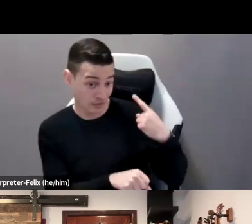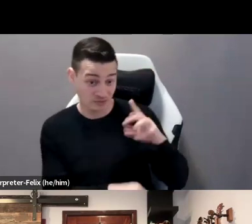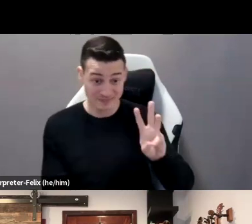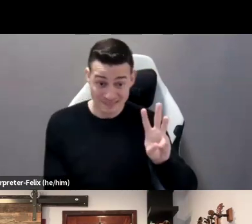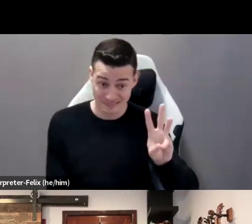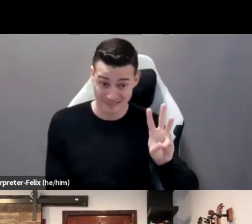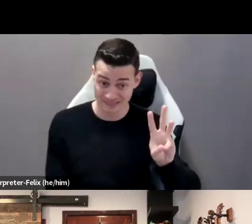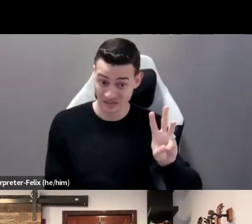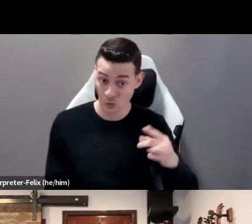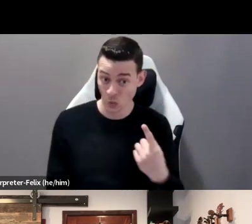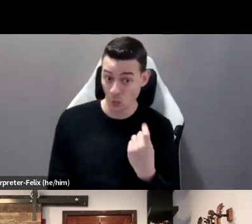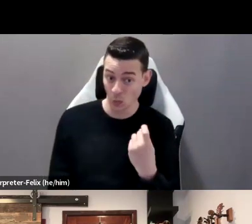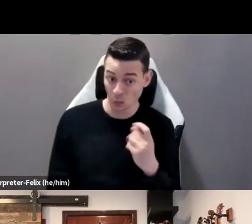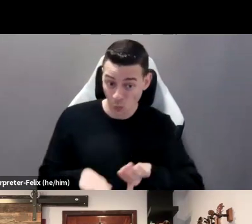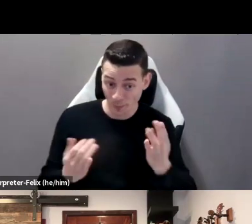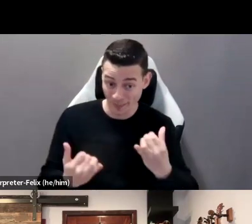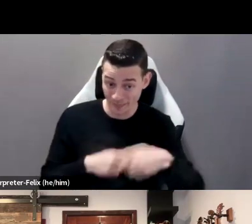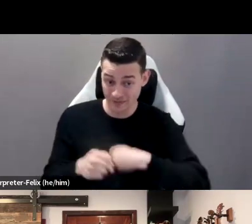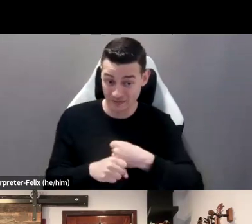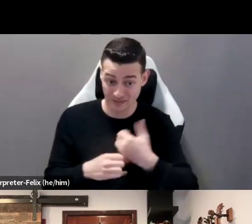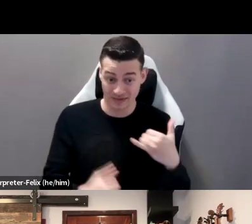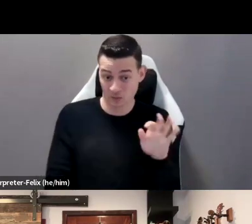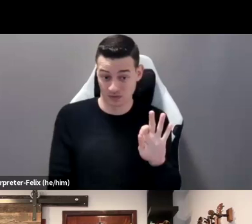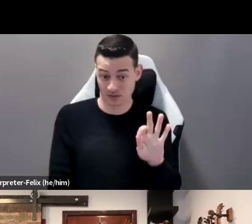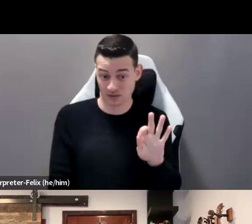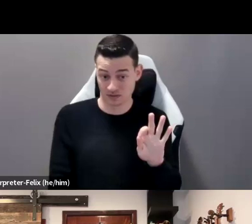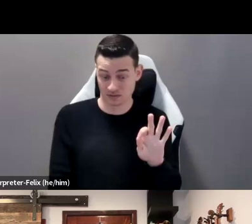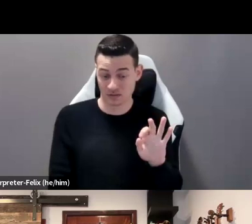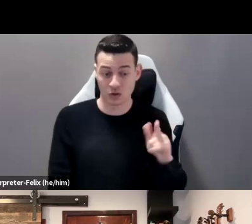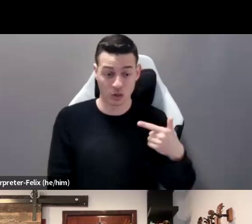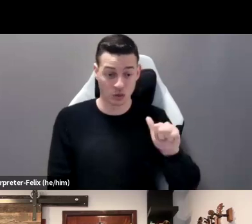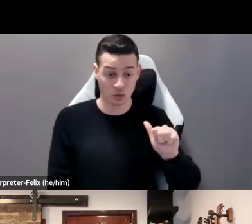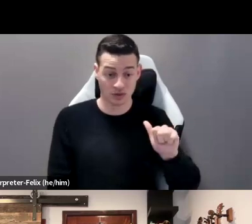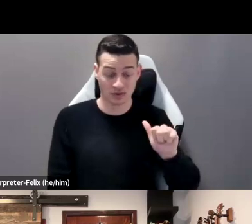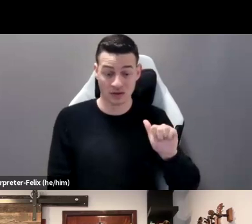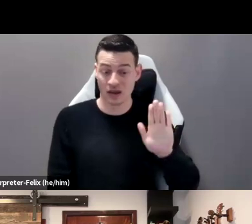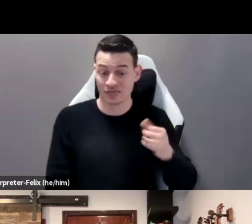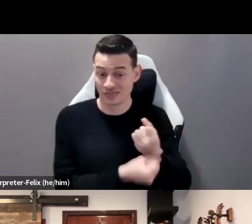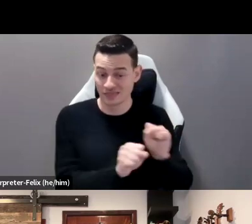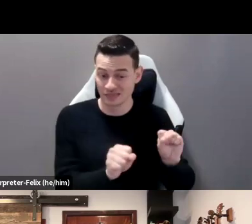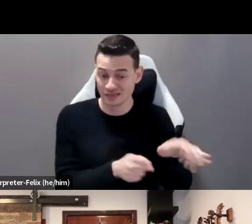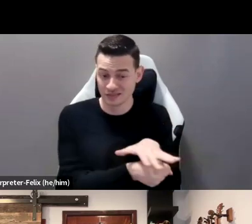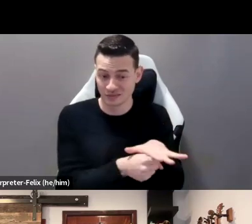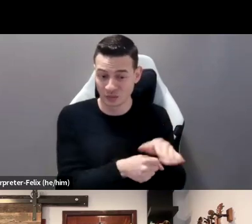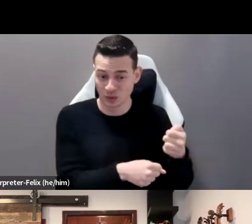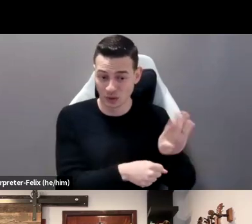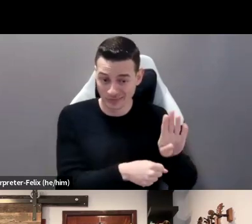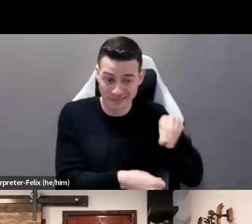CUNYs with an LGBTQ plus center. Now there's 9. LaGuardia, the hub, the Safe Zone hub, is in the Women's